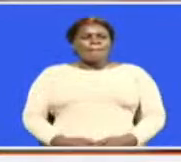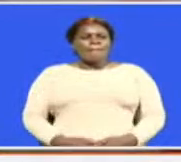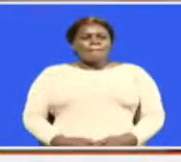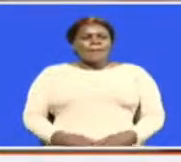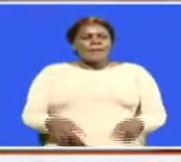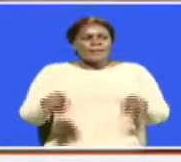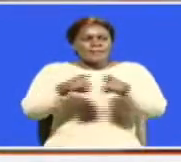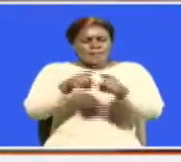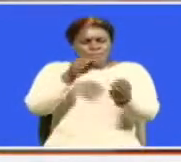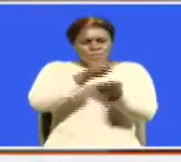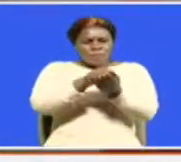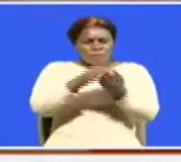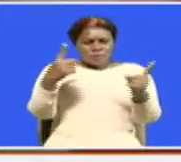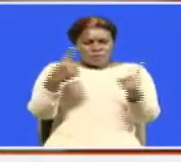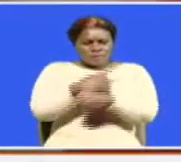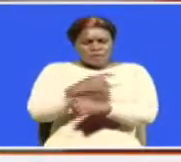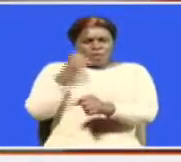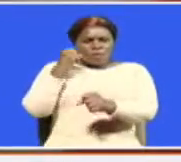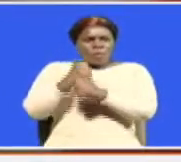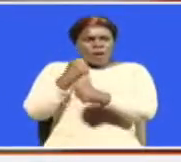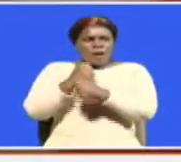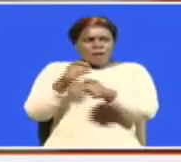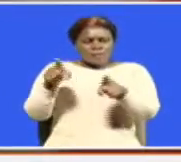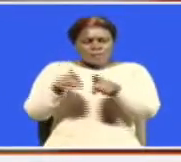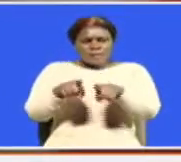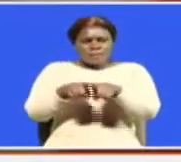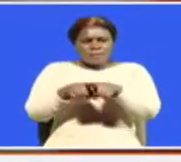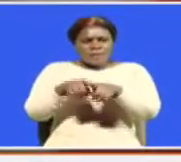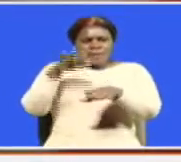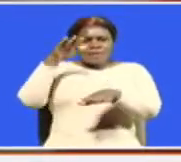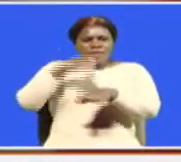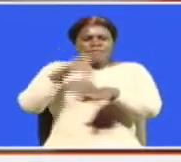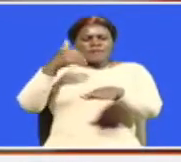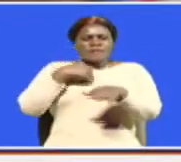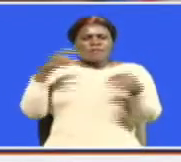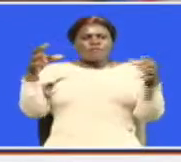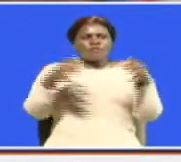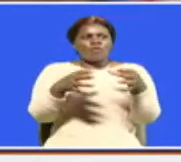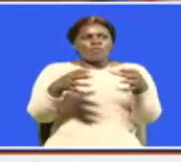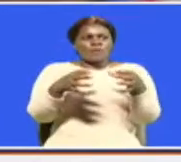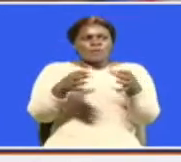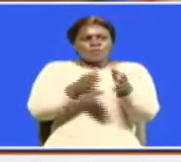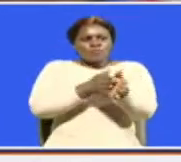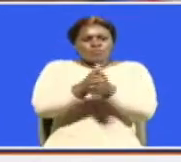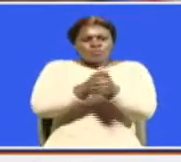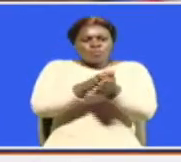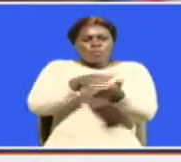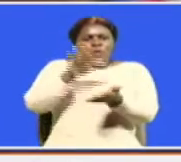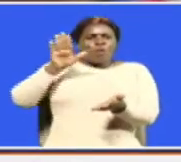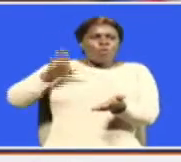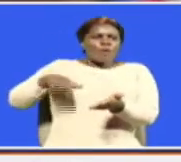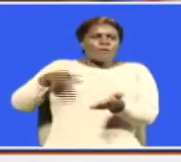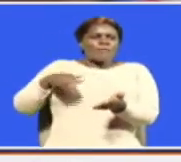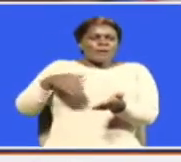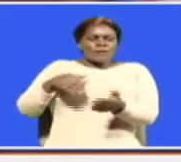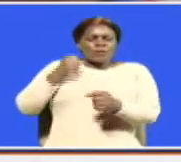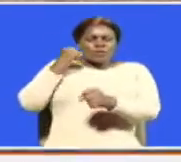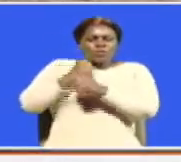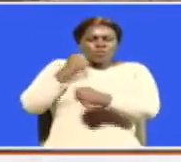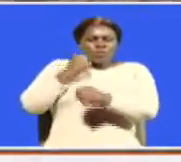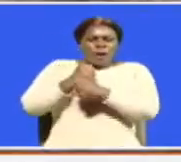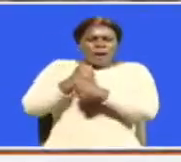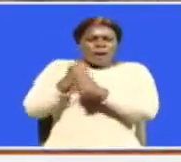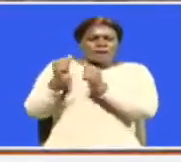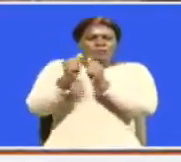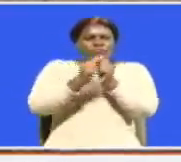Far from conservation, their work has had ripple effects in the community, inspiring more women to pull themselves